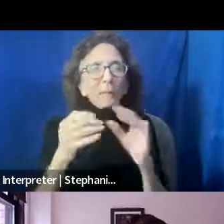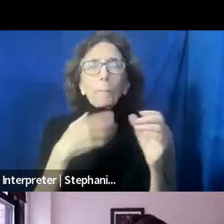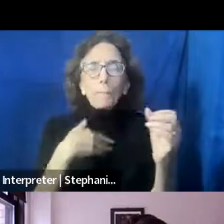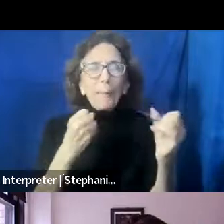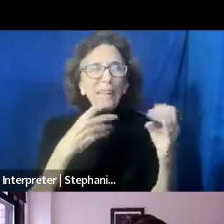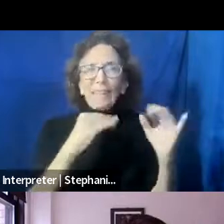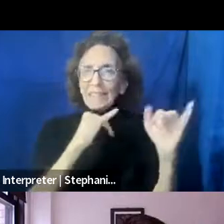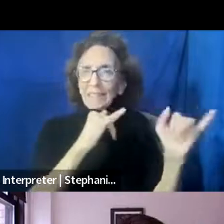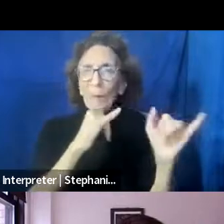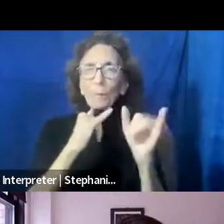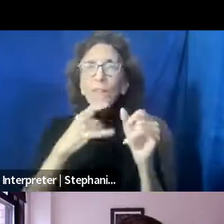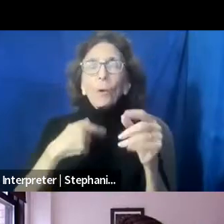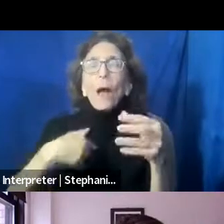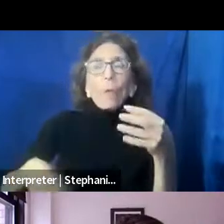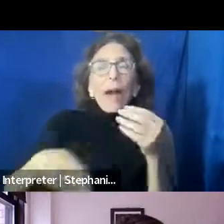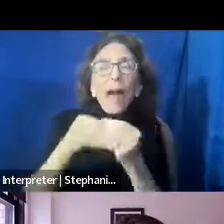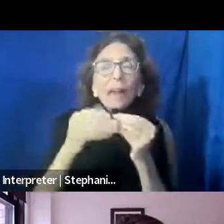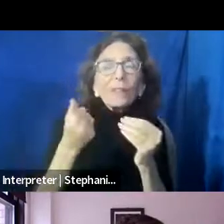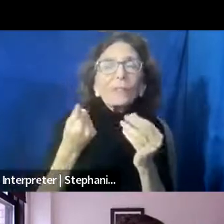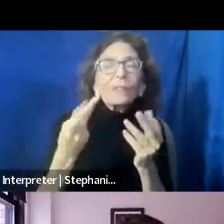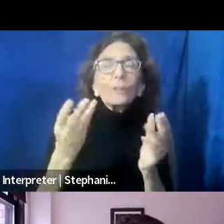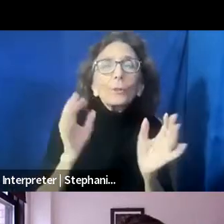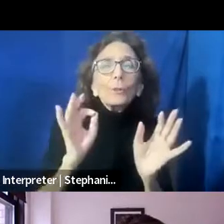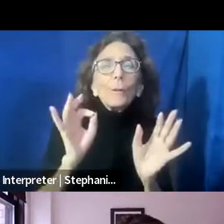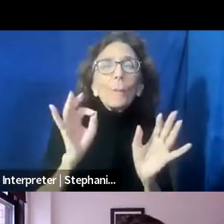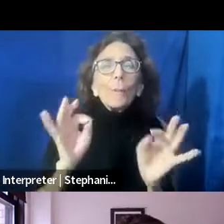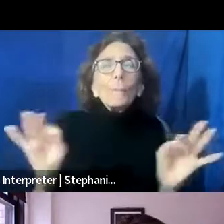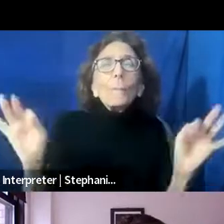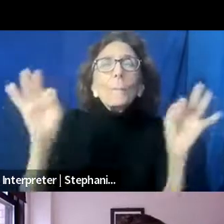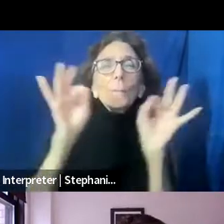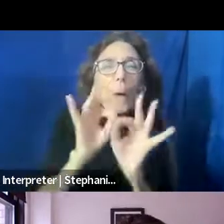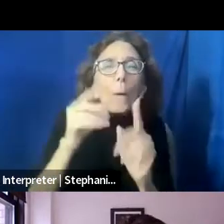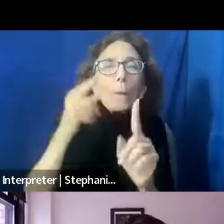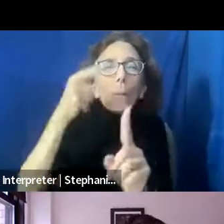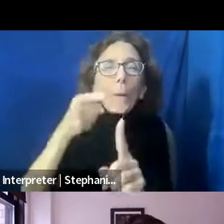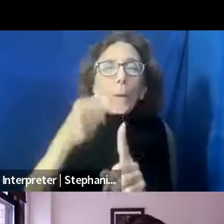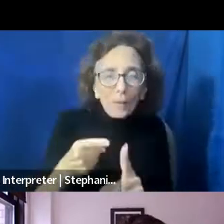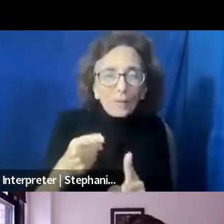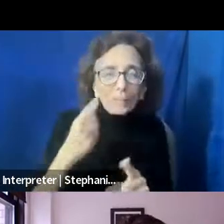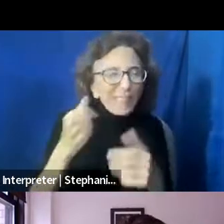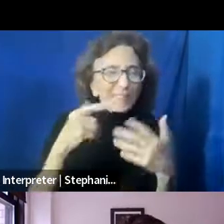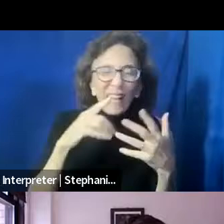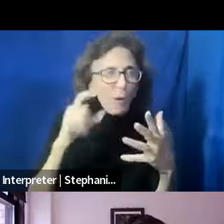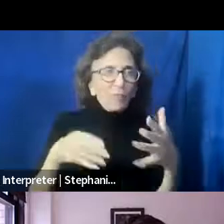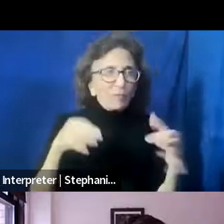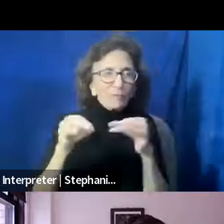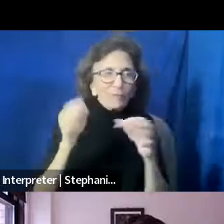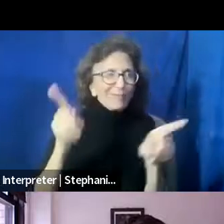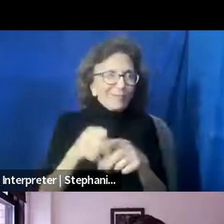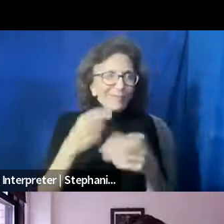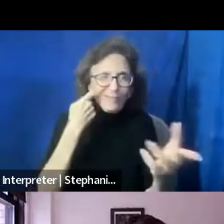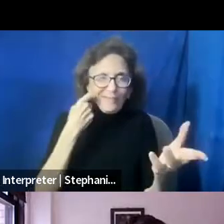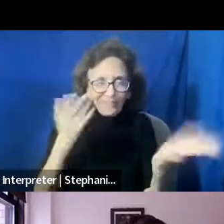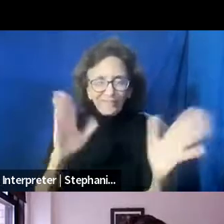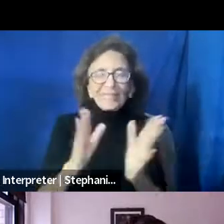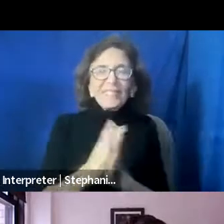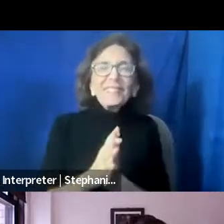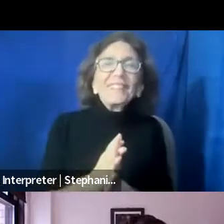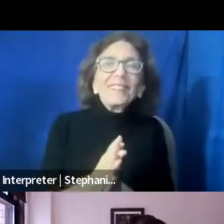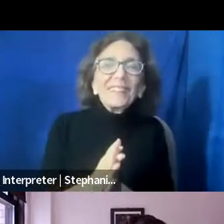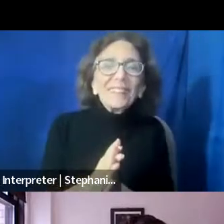just add some nuggets instead of doing an overview. I think that